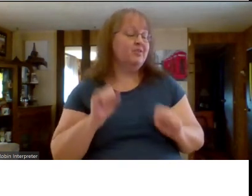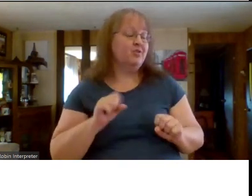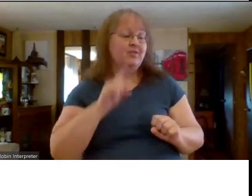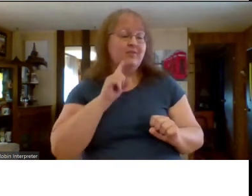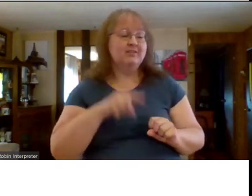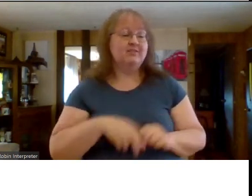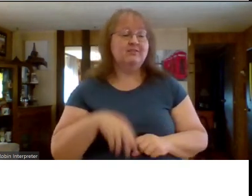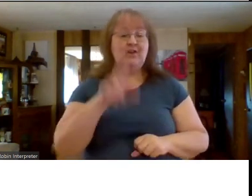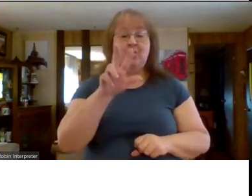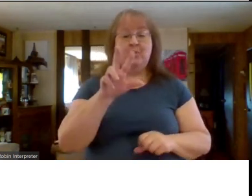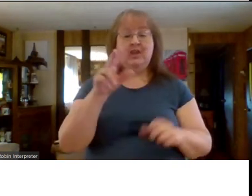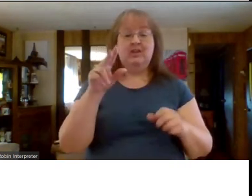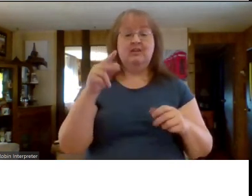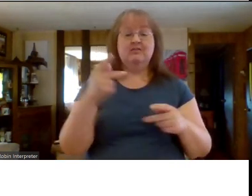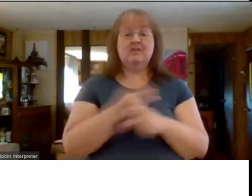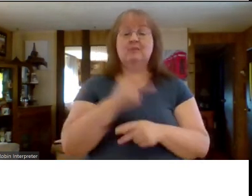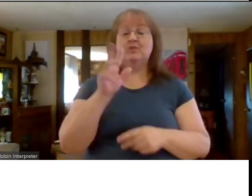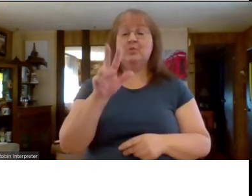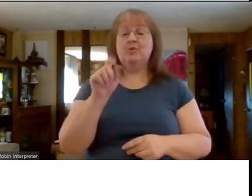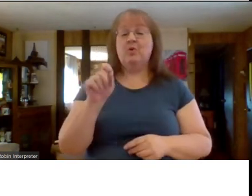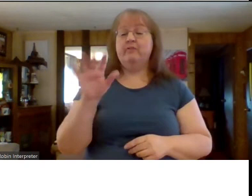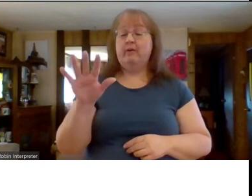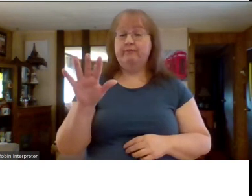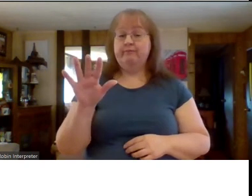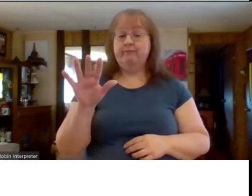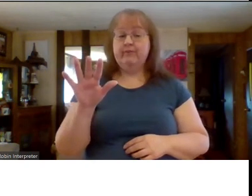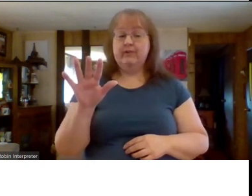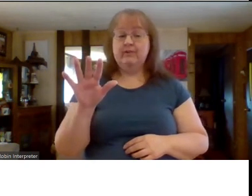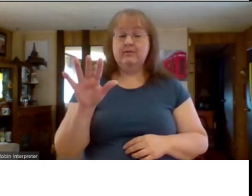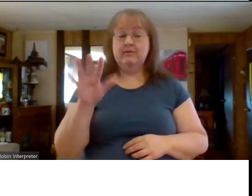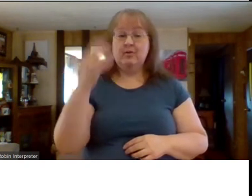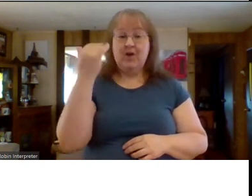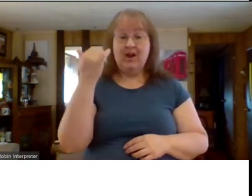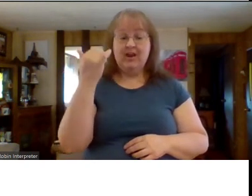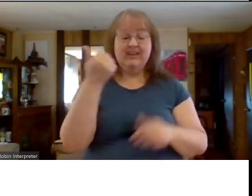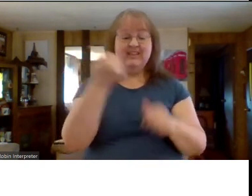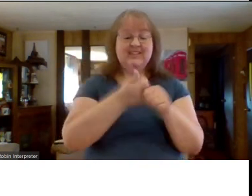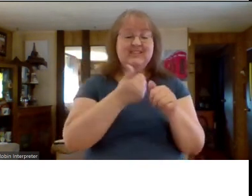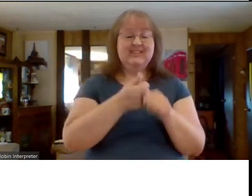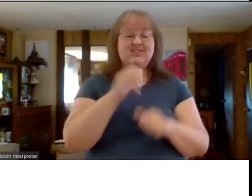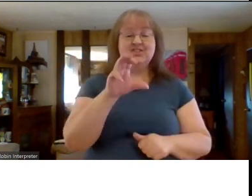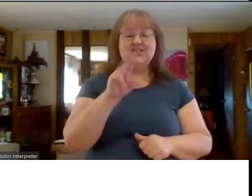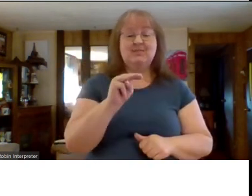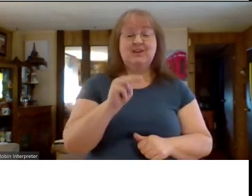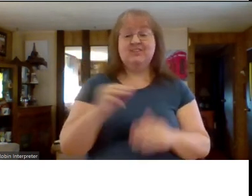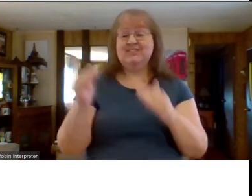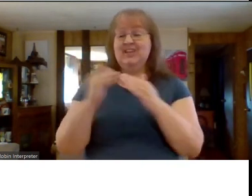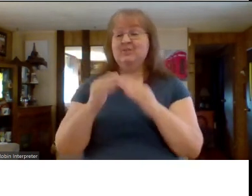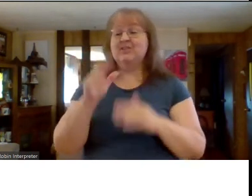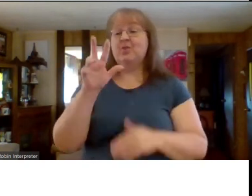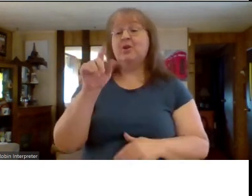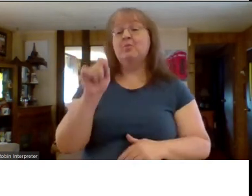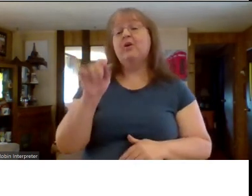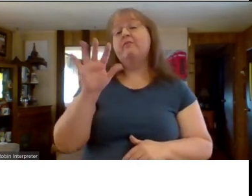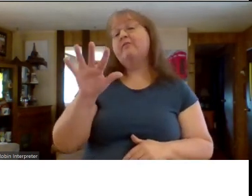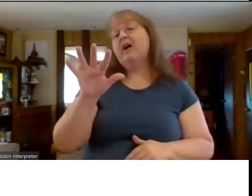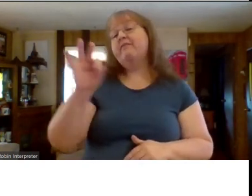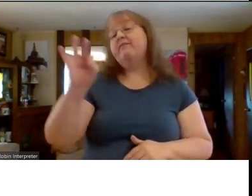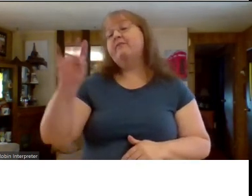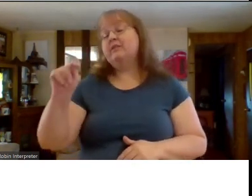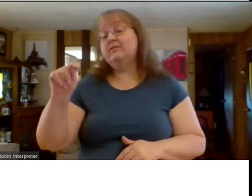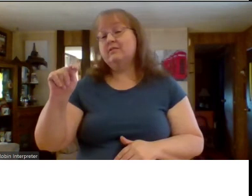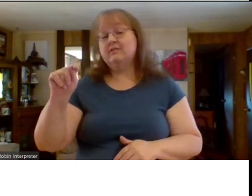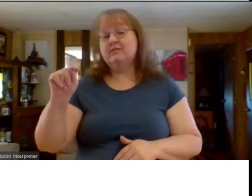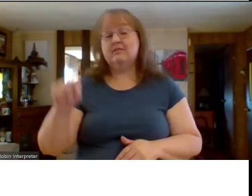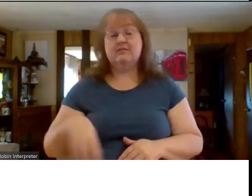Well, there's something else you could have done too. You could have just done 3 times 3.5 because each centimeters